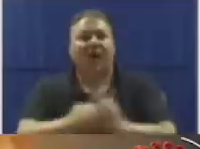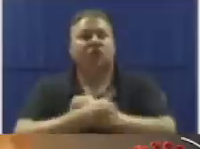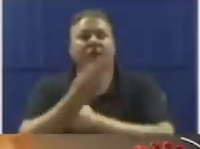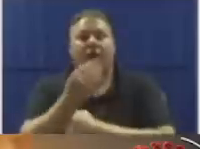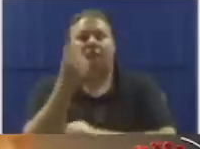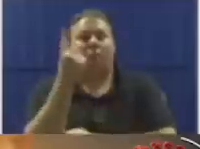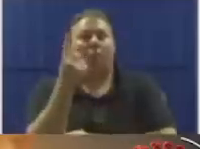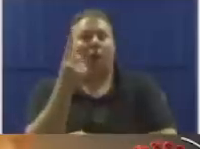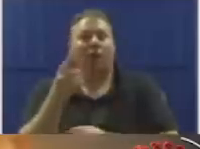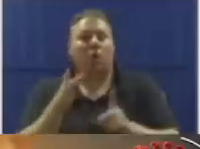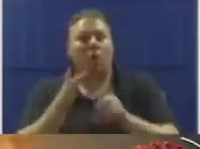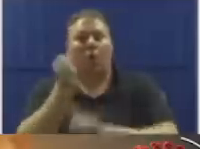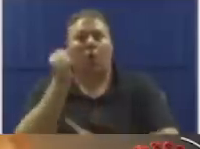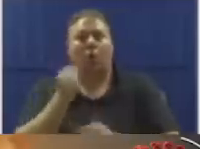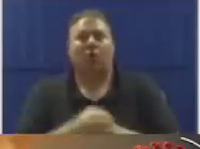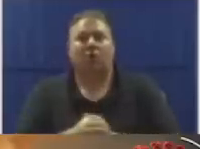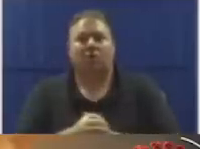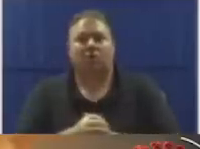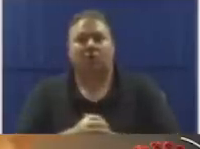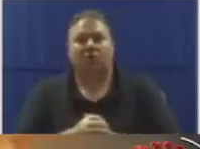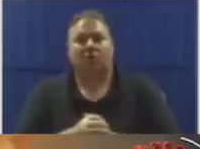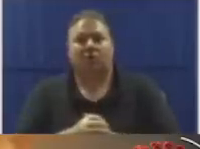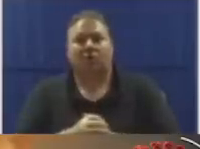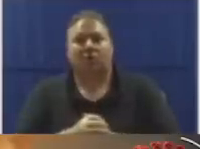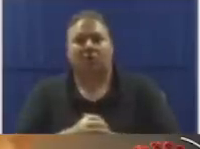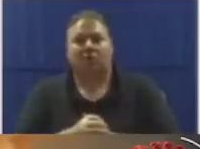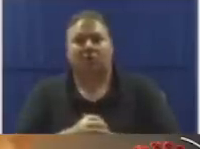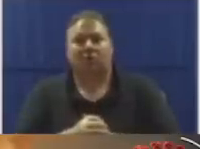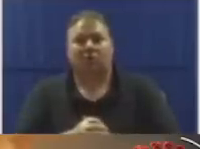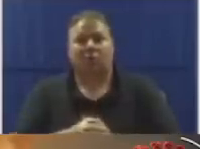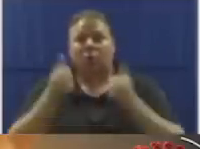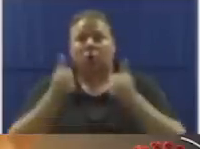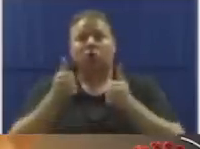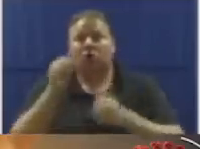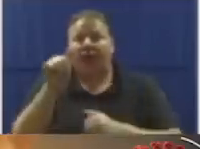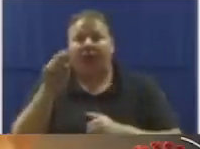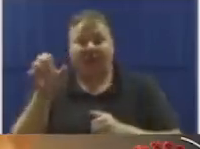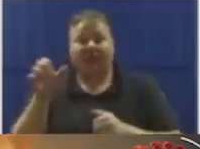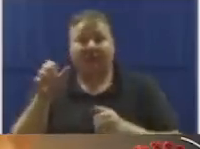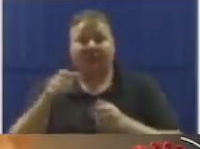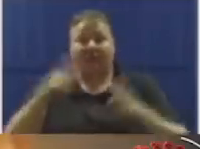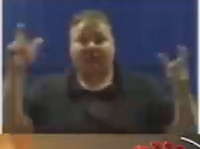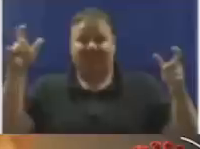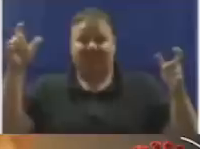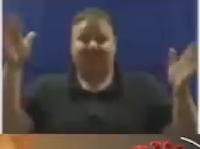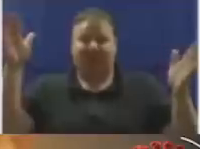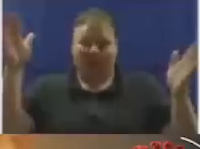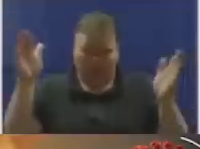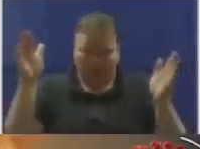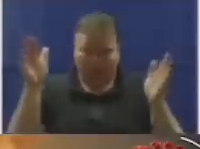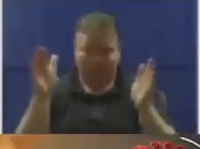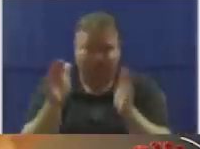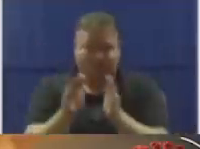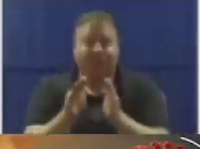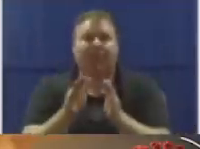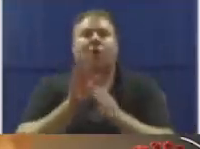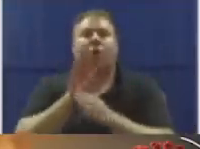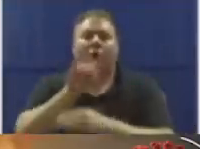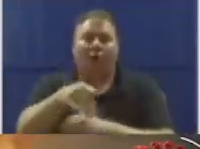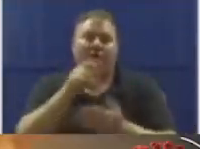has got to be to reducing this once mighty and dominant ANC to being a minority party after the next